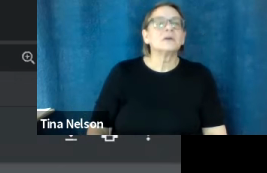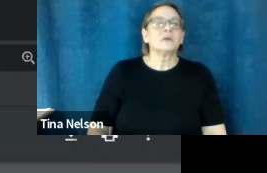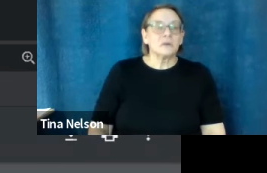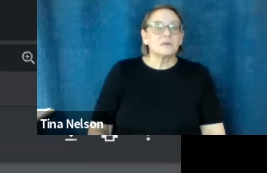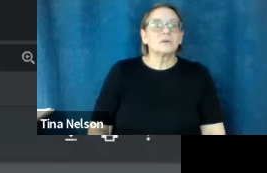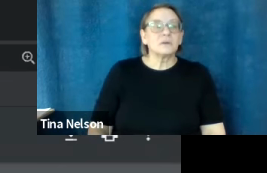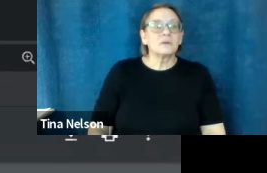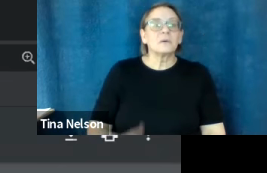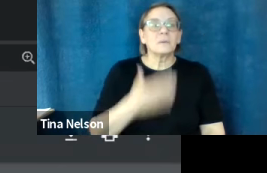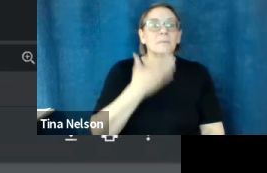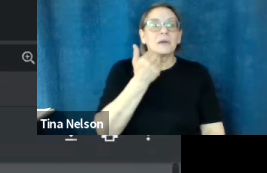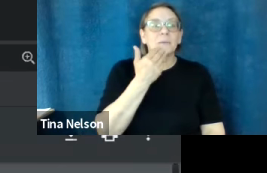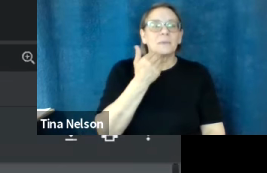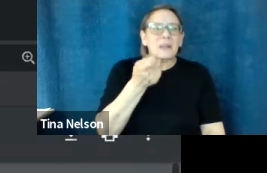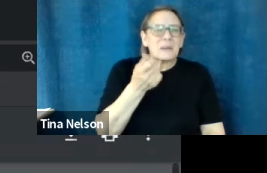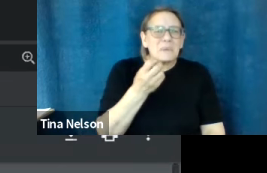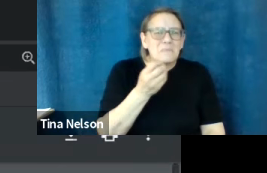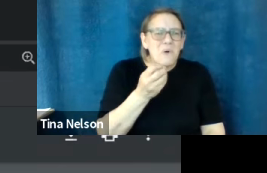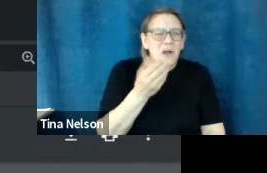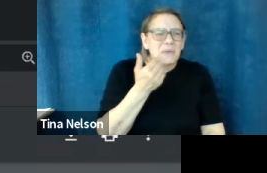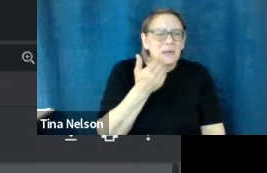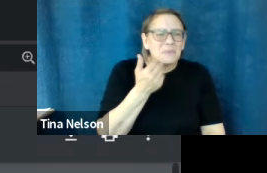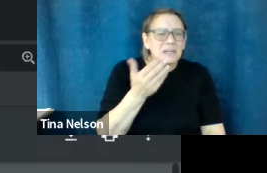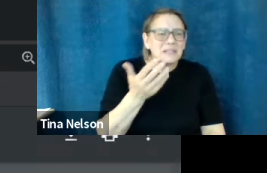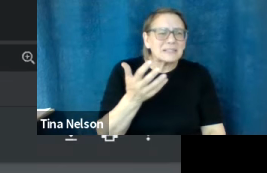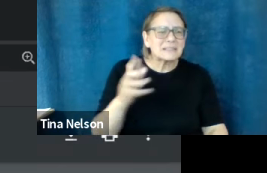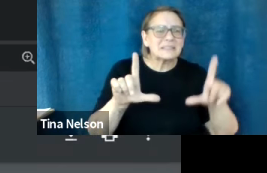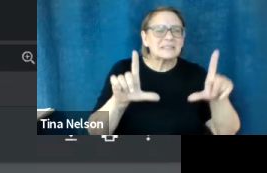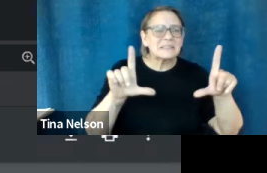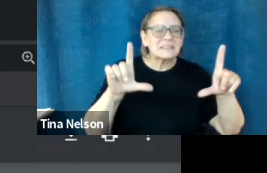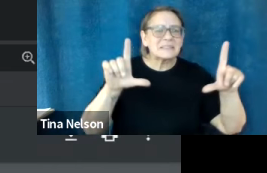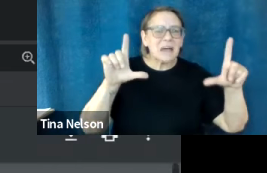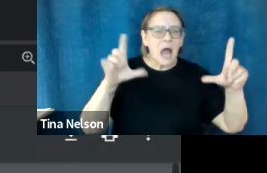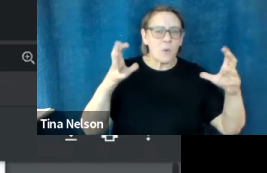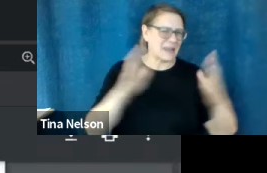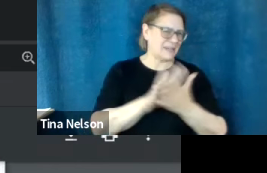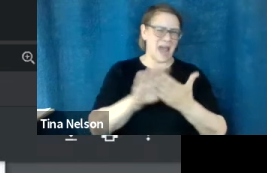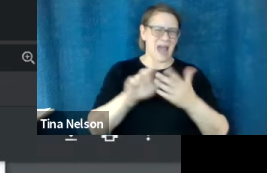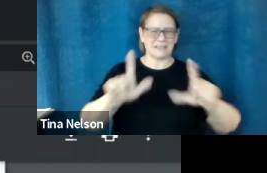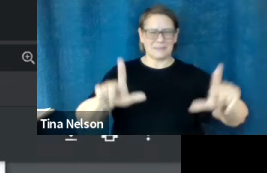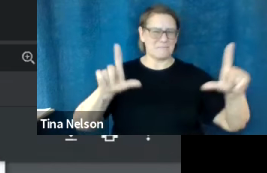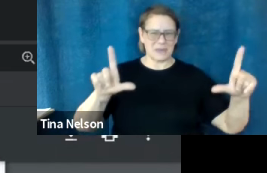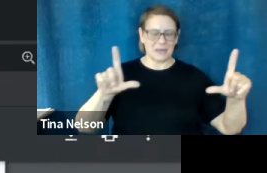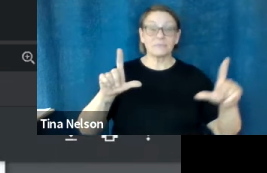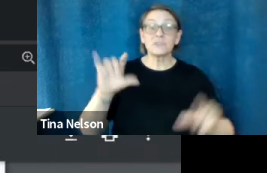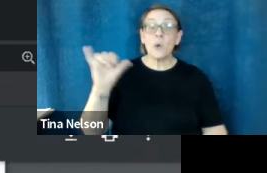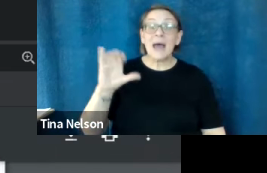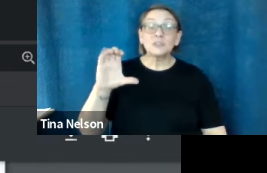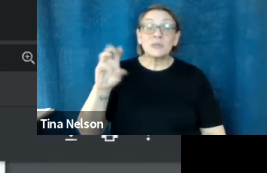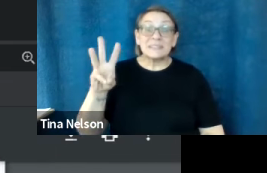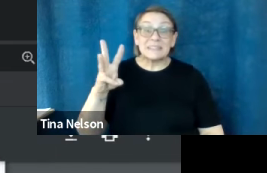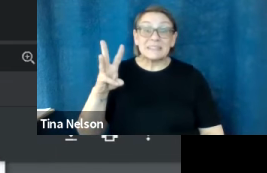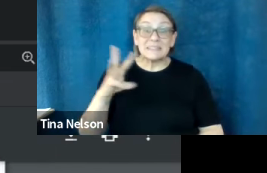A little bit more if we could, please. Want it nice and big. Okay. So as Christine mentioned, we're warmed up